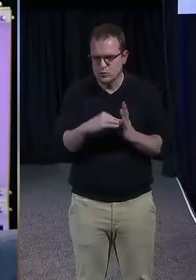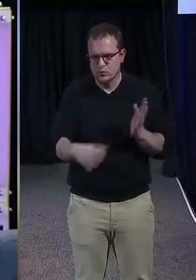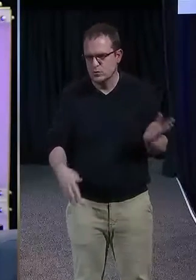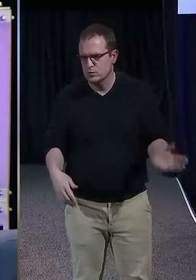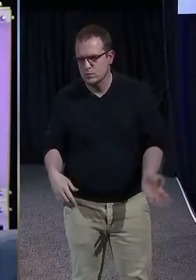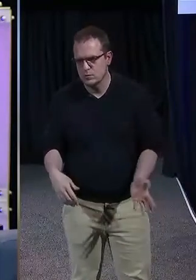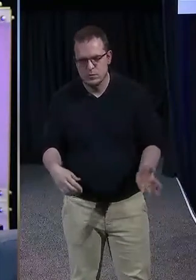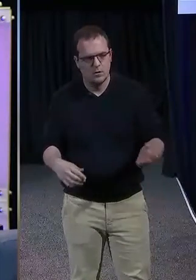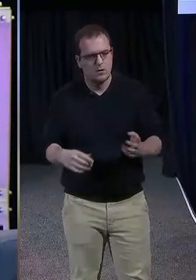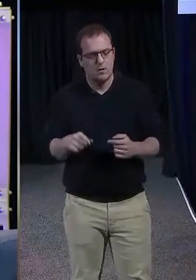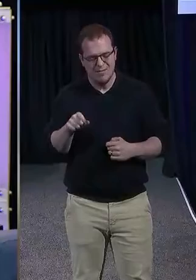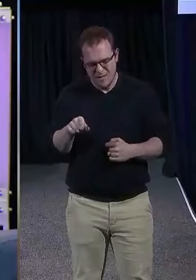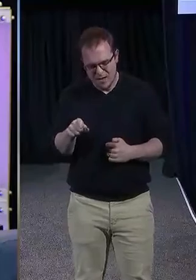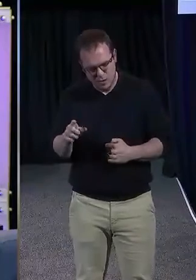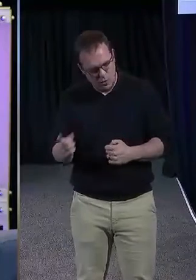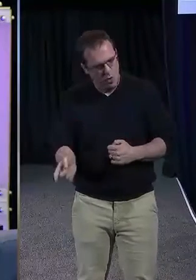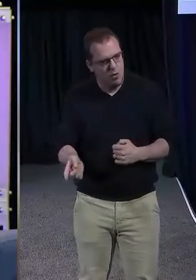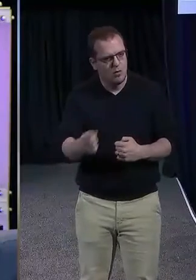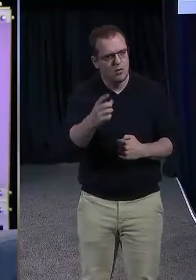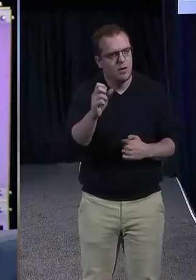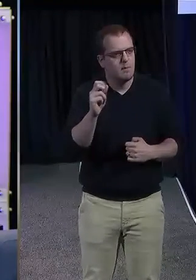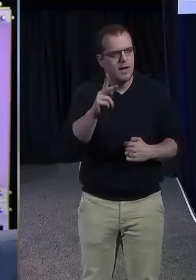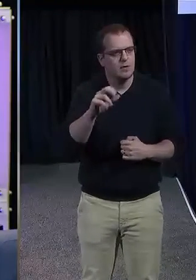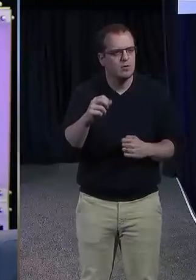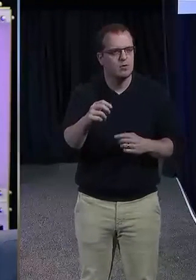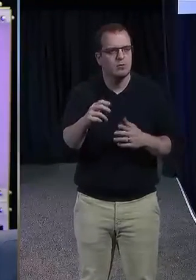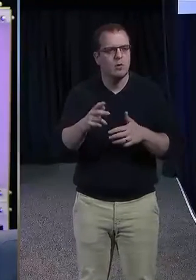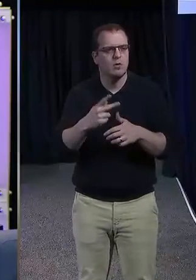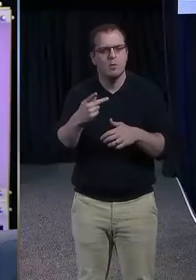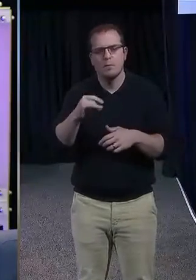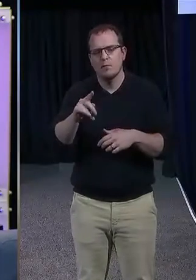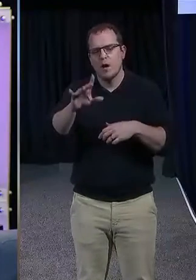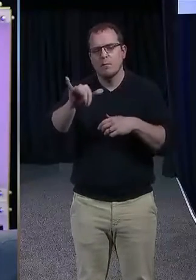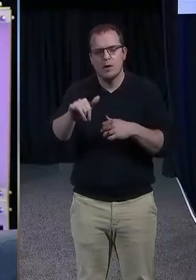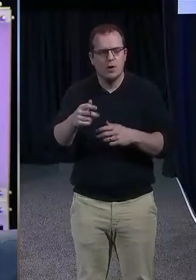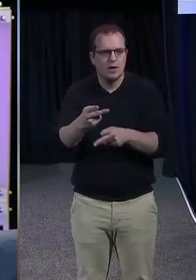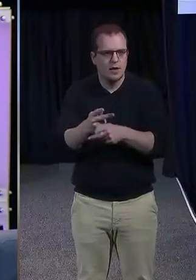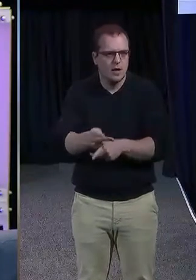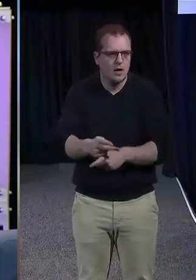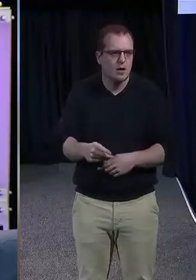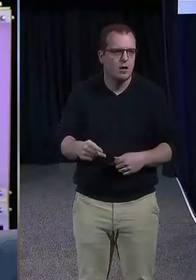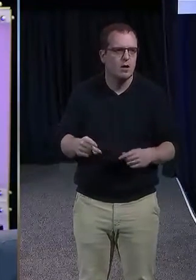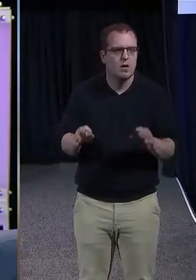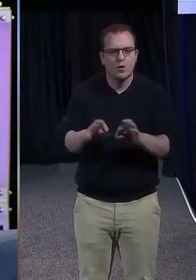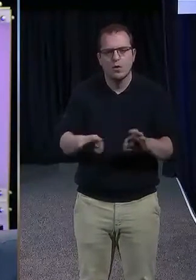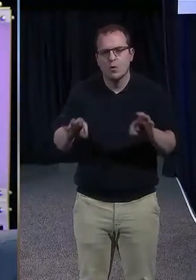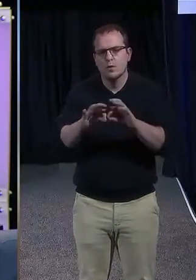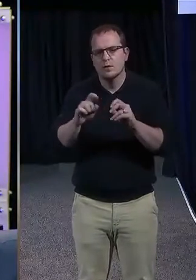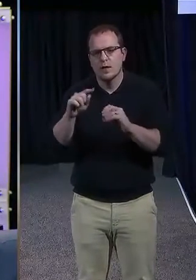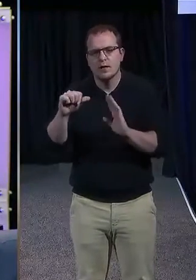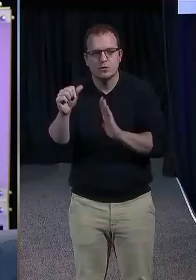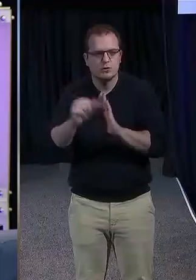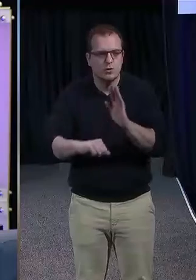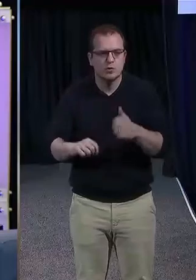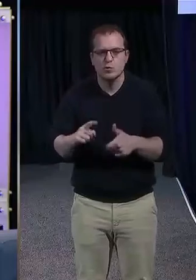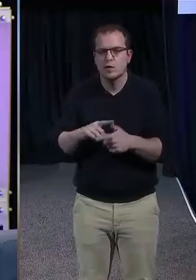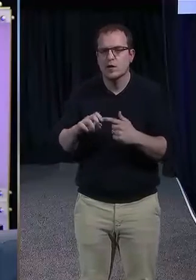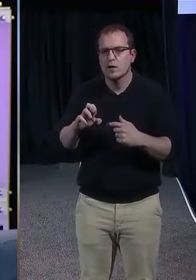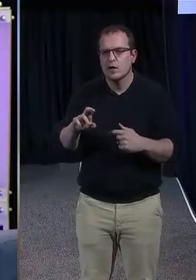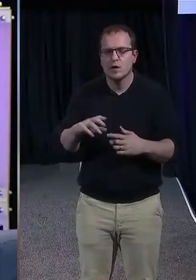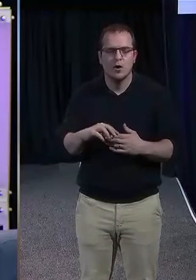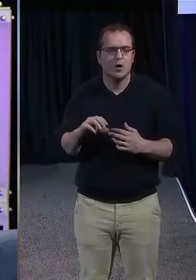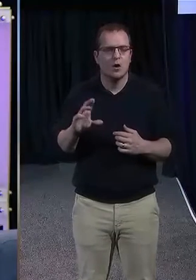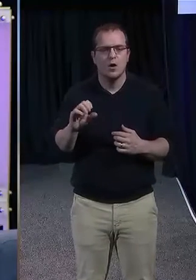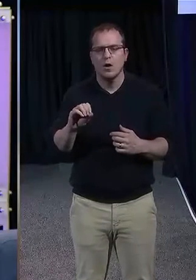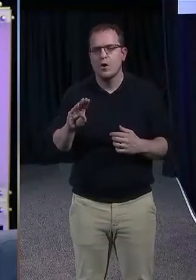go back and they go into primary care, or critical core specialties like surgery, ER, or OBGYN